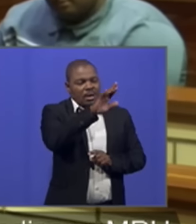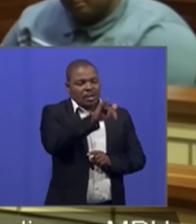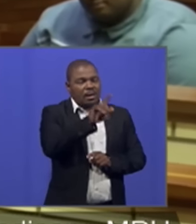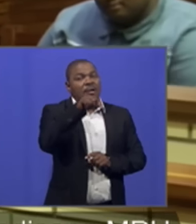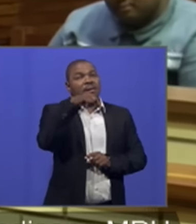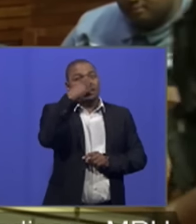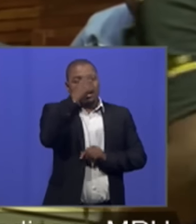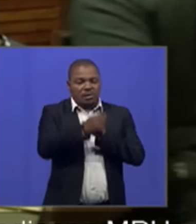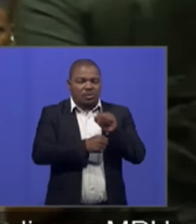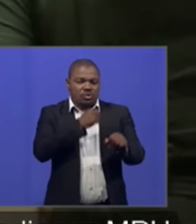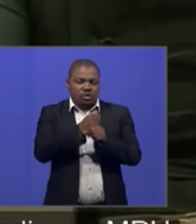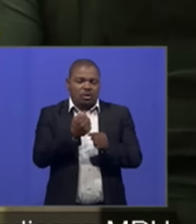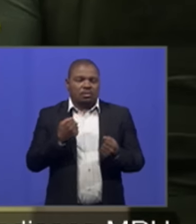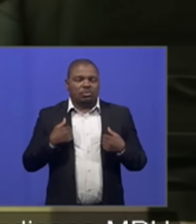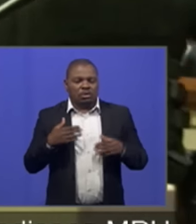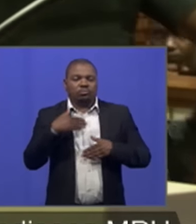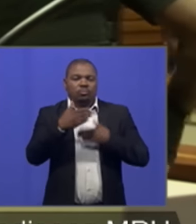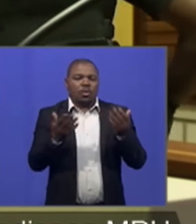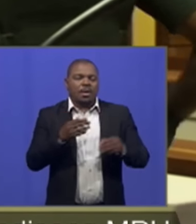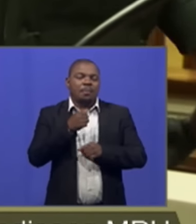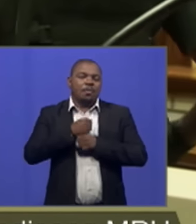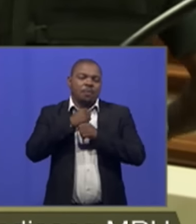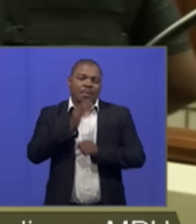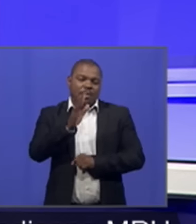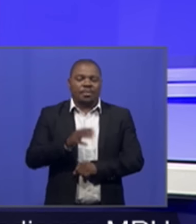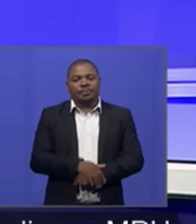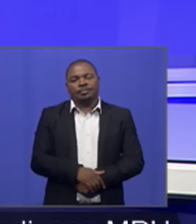moranang kgorotsheko ya Mpumalanga ka Mpombela.